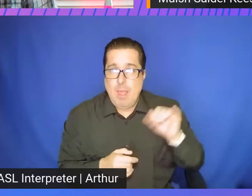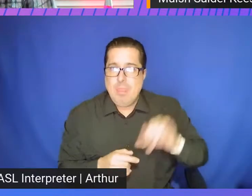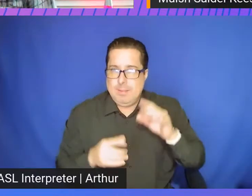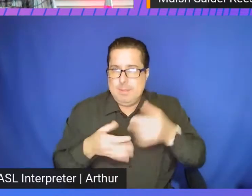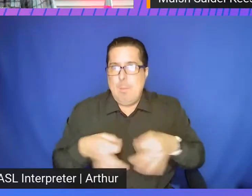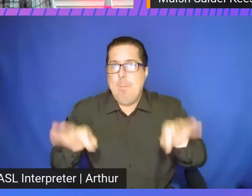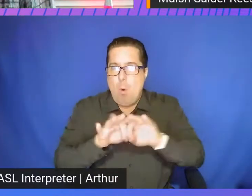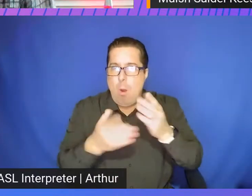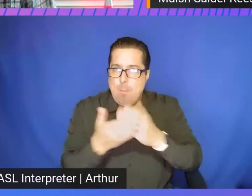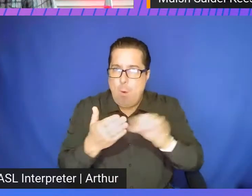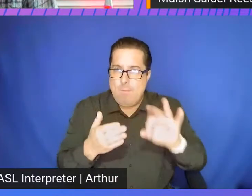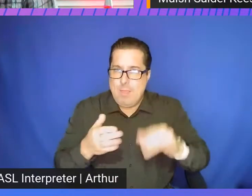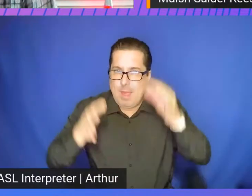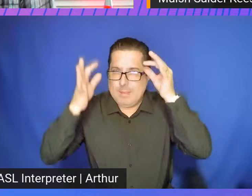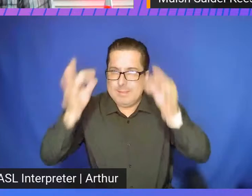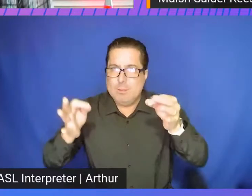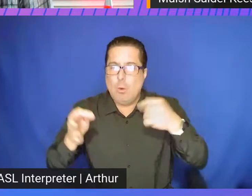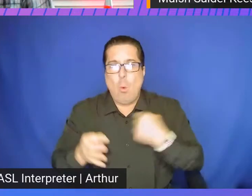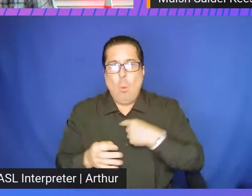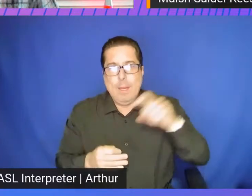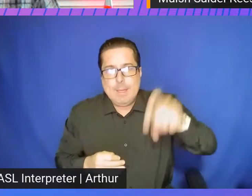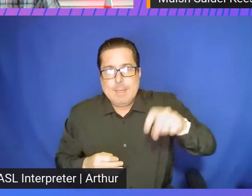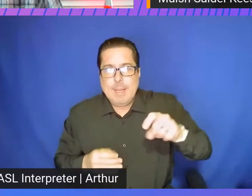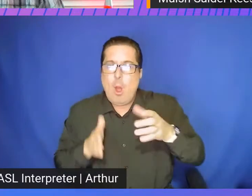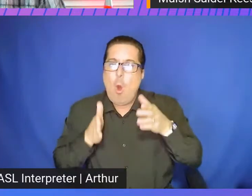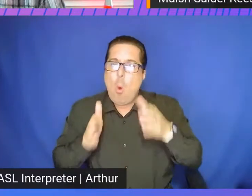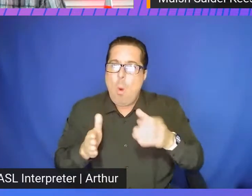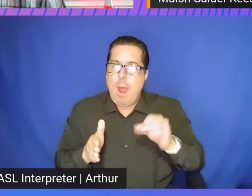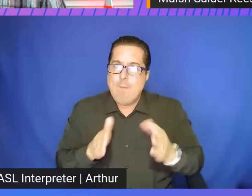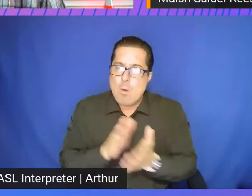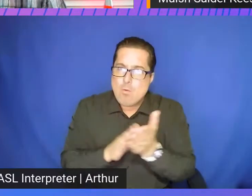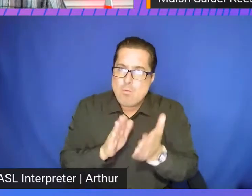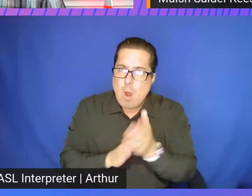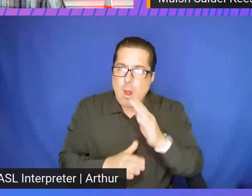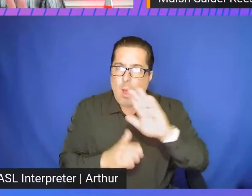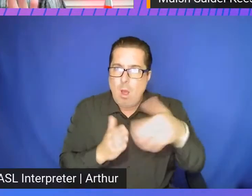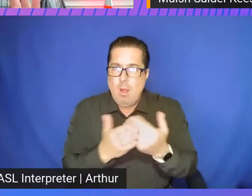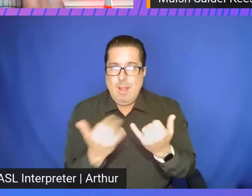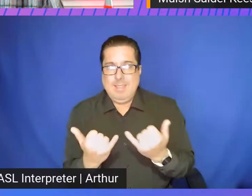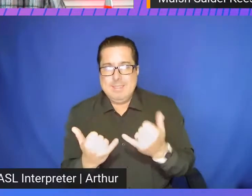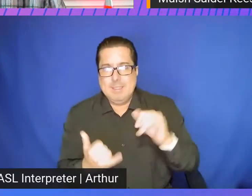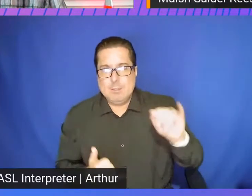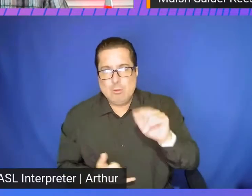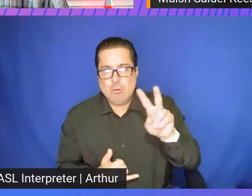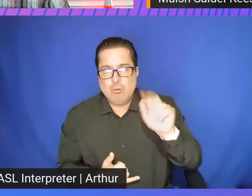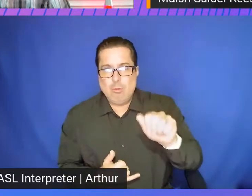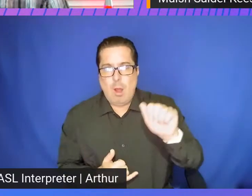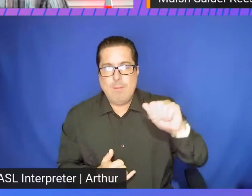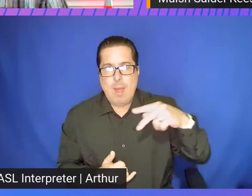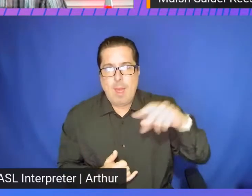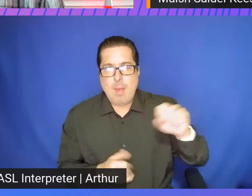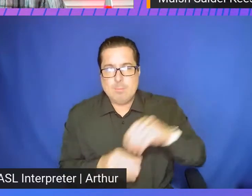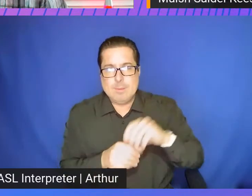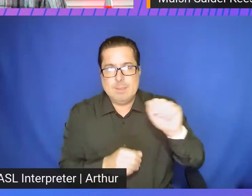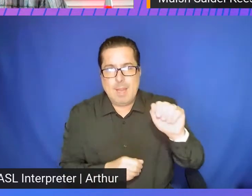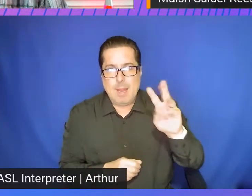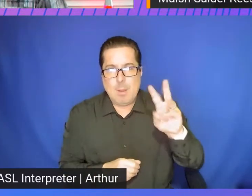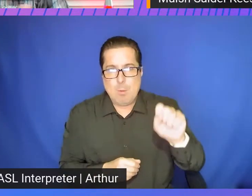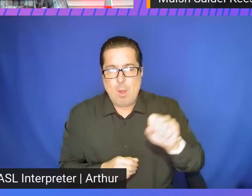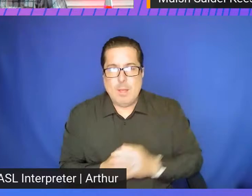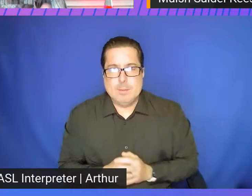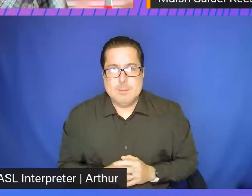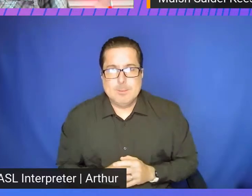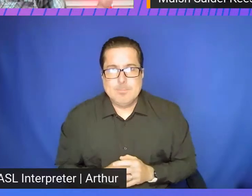We needed a way of running these existing Java apps in AWS.